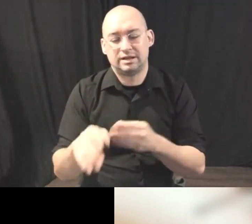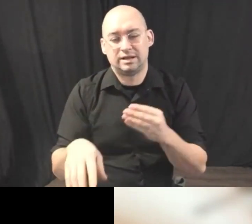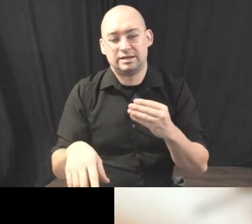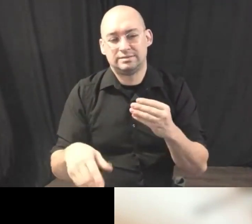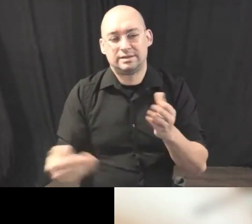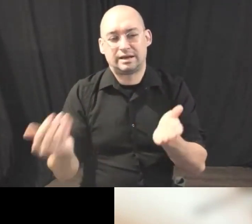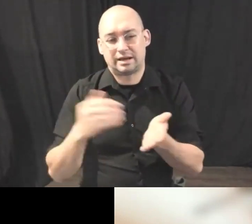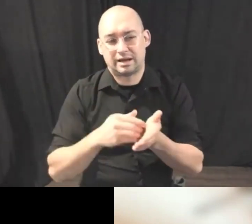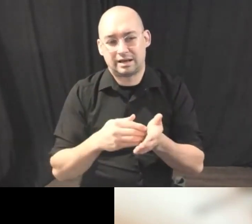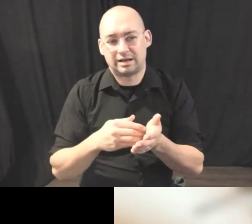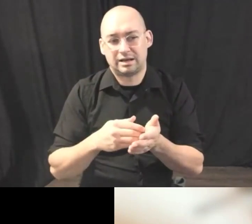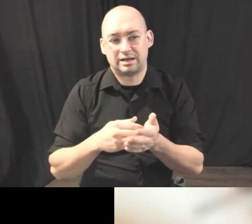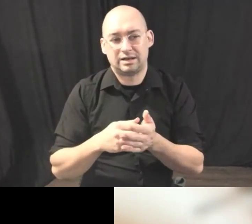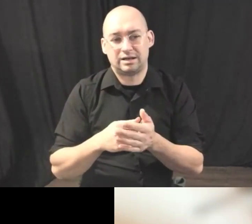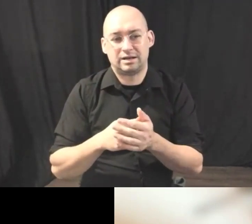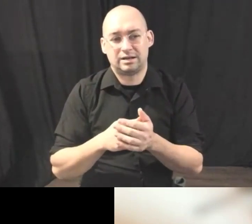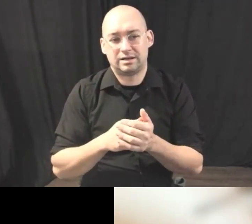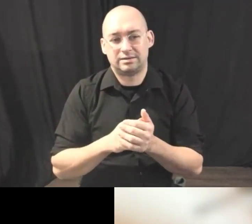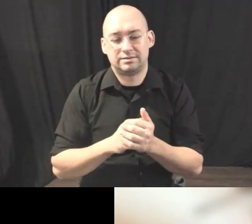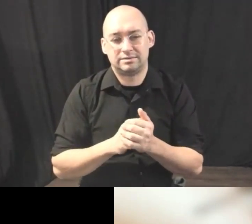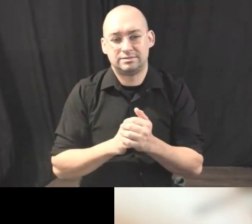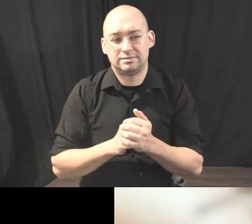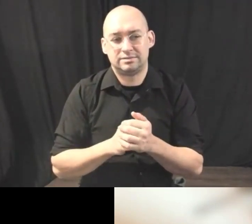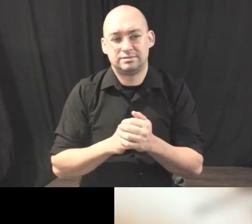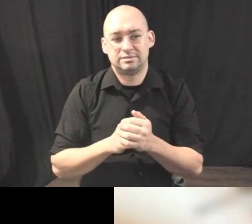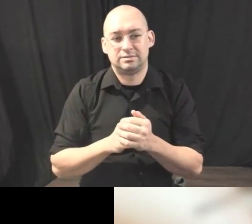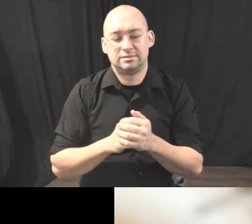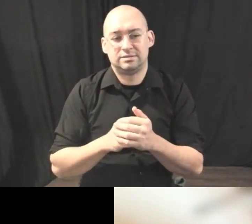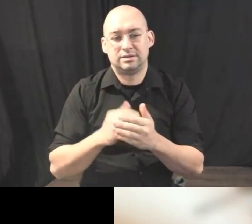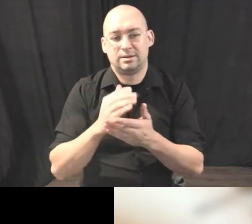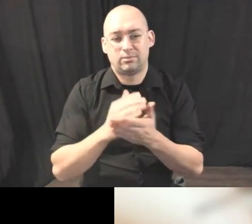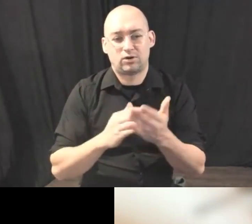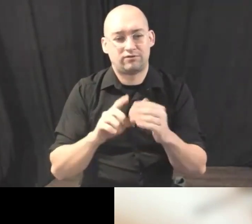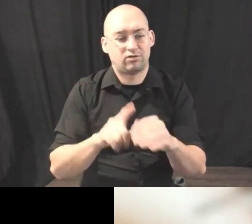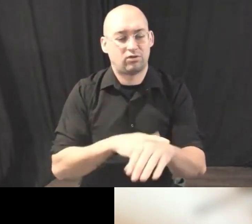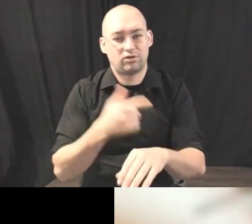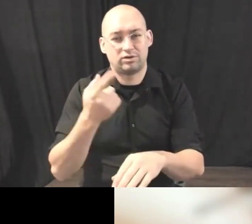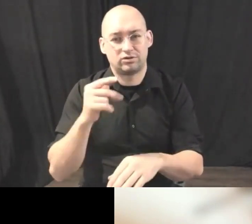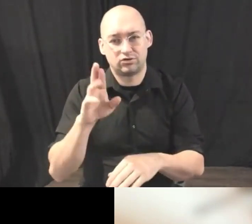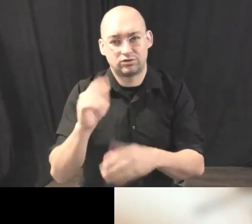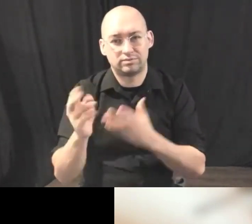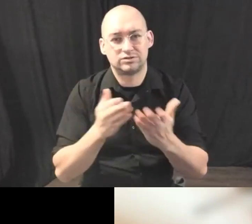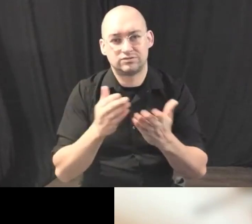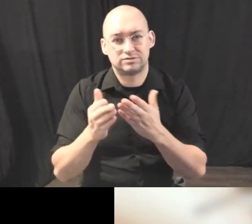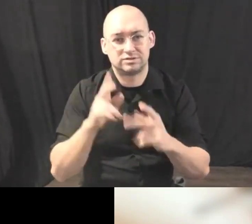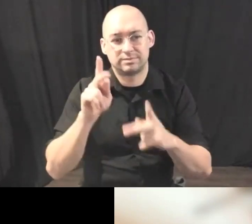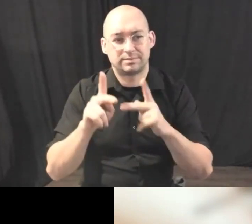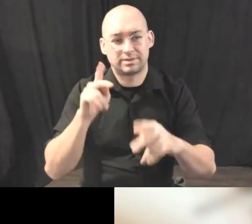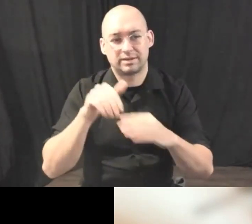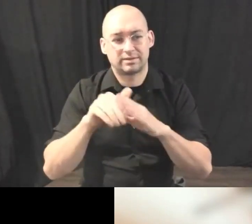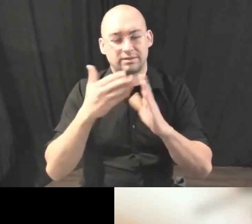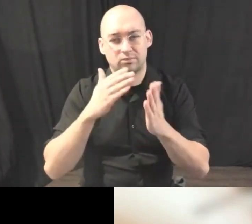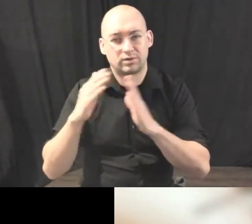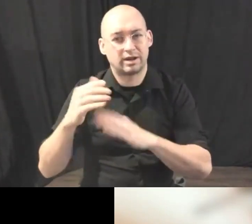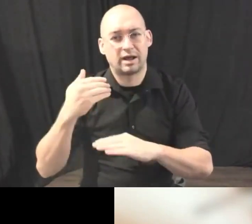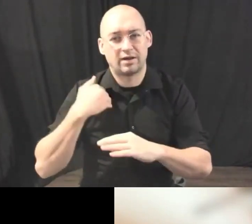a uplift for SNFs as part of long-term services and supports. As much as we want to keep folks in the community, there is a need for folks